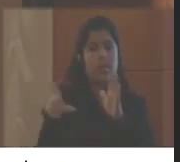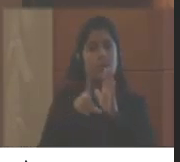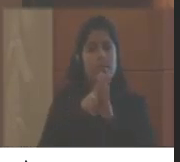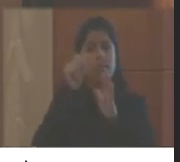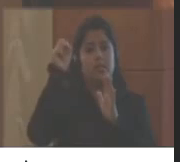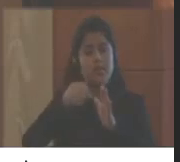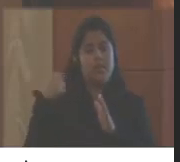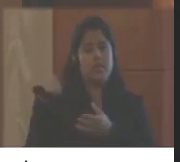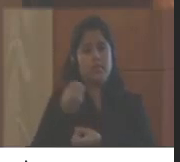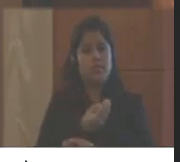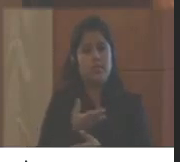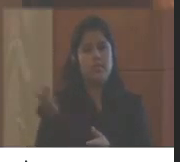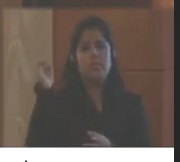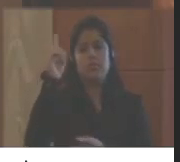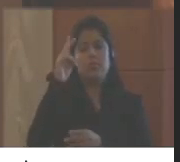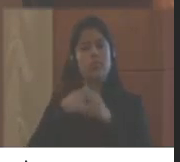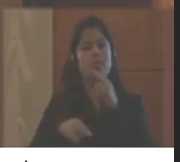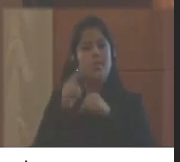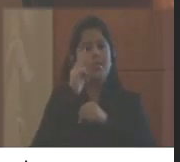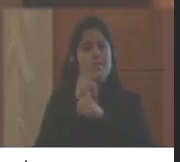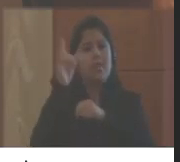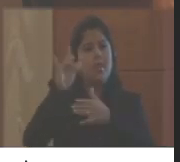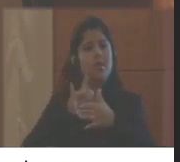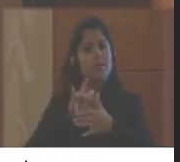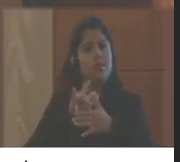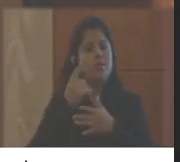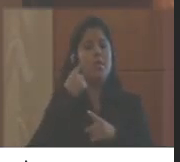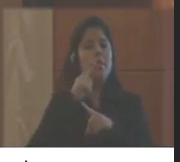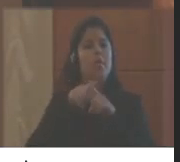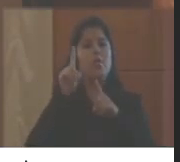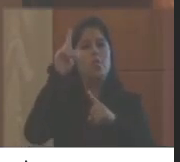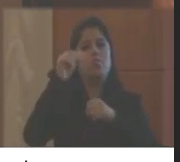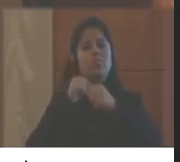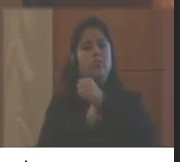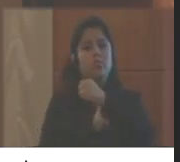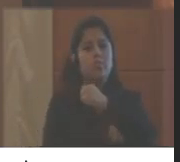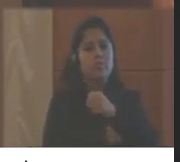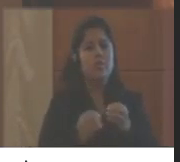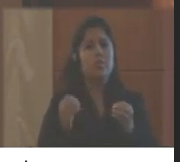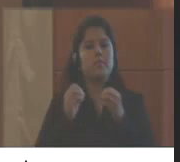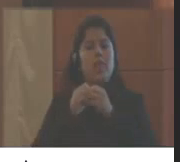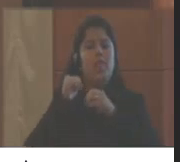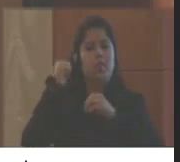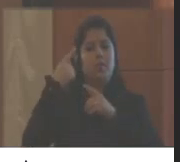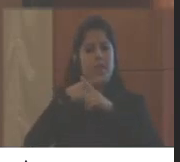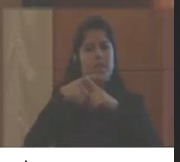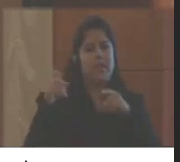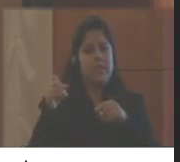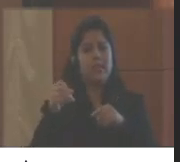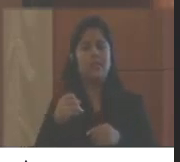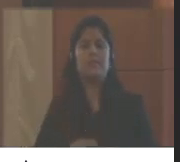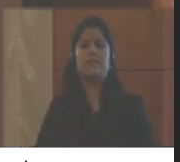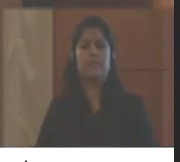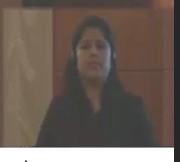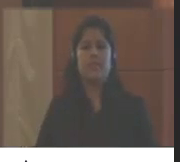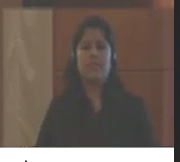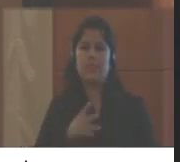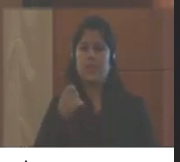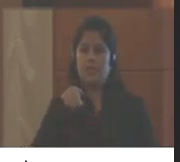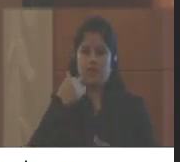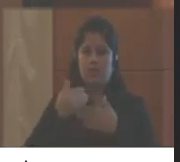and there was no capacity to cooperate, to coordinate interinstitutionally in between sectors.